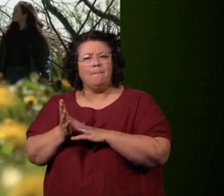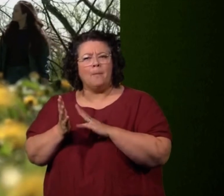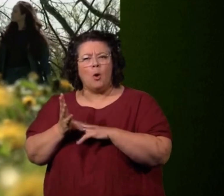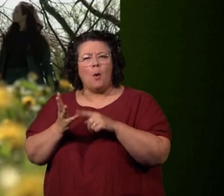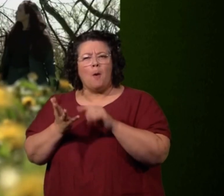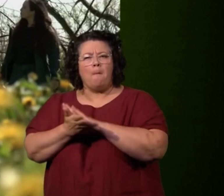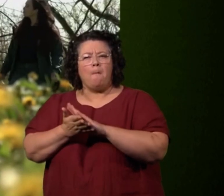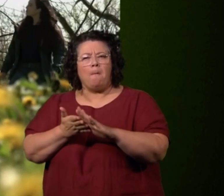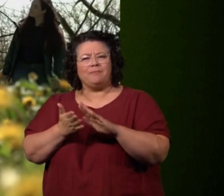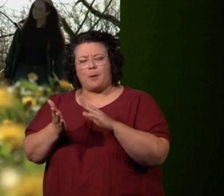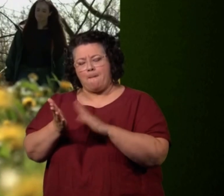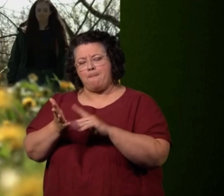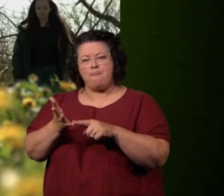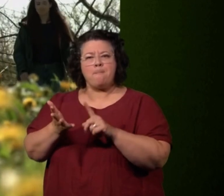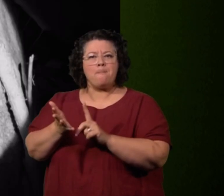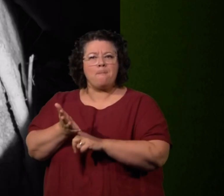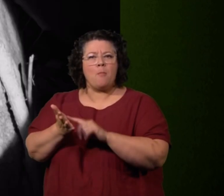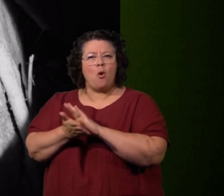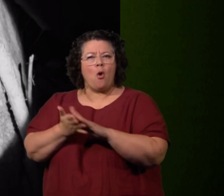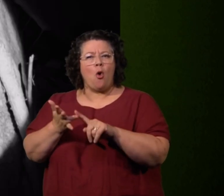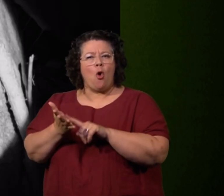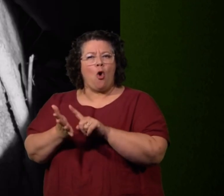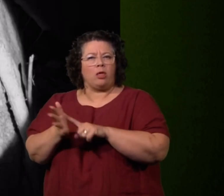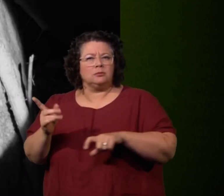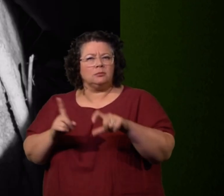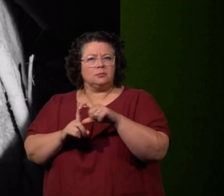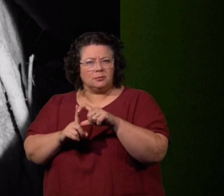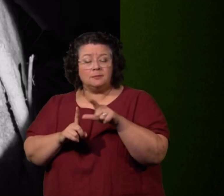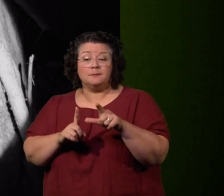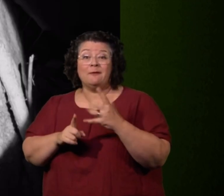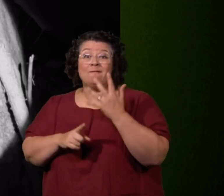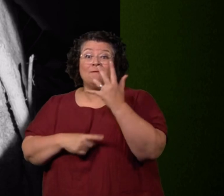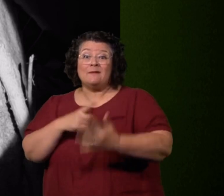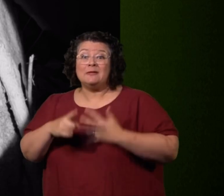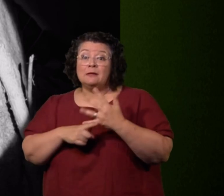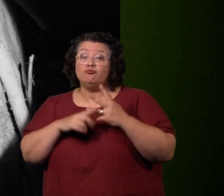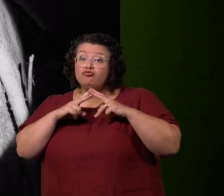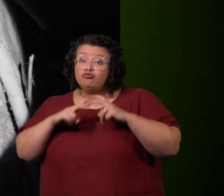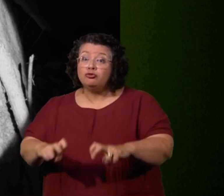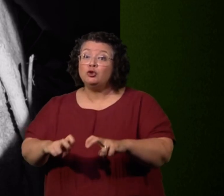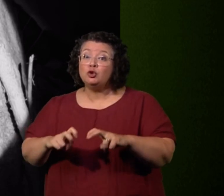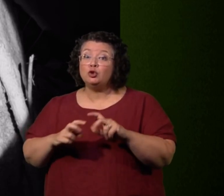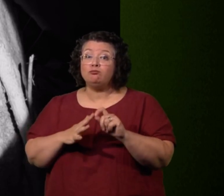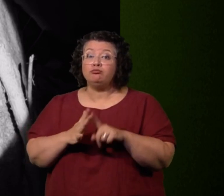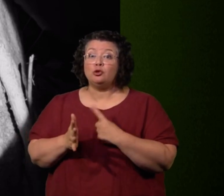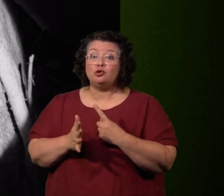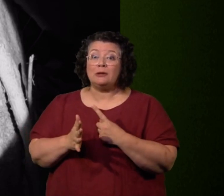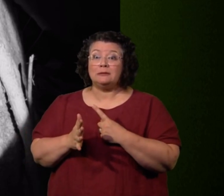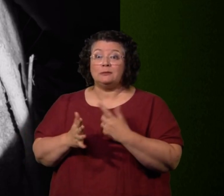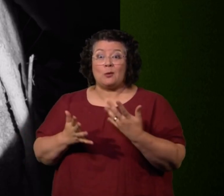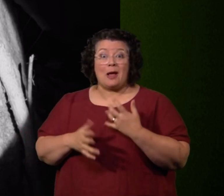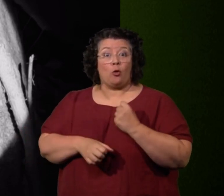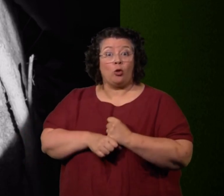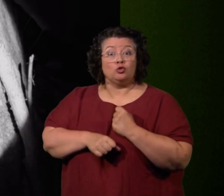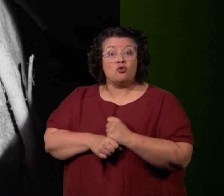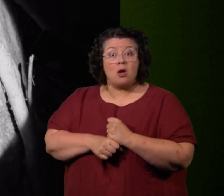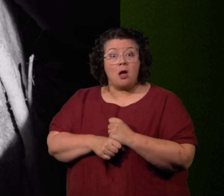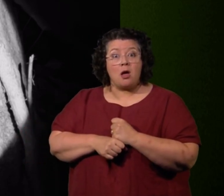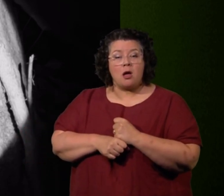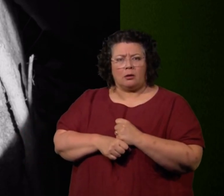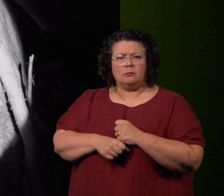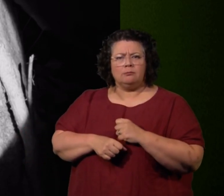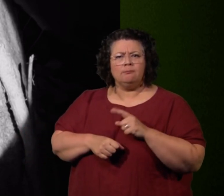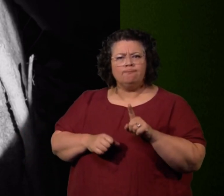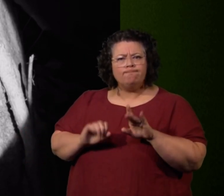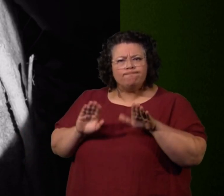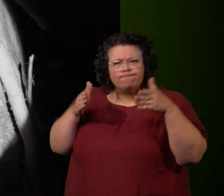bat conservationist Jim Mullholland, whose 5-year research project in Gloucestershire is focused on understanding